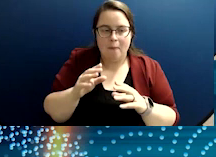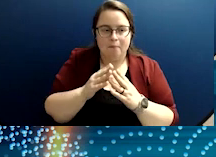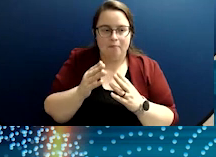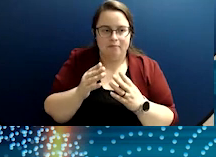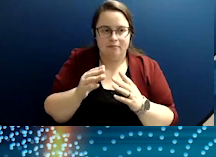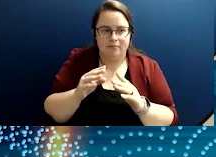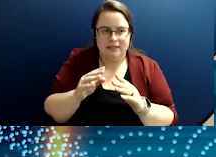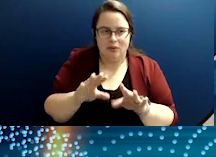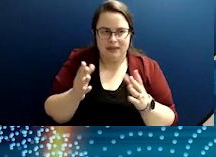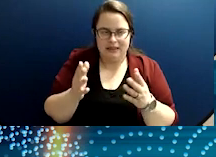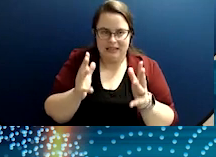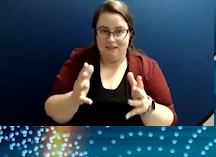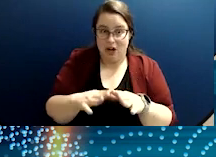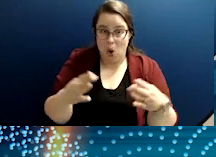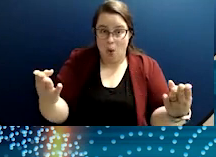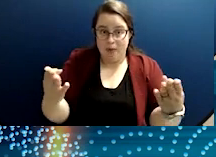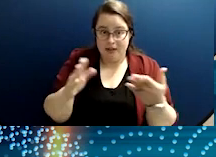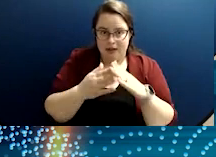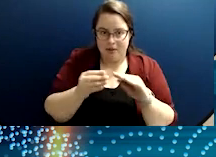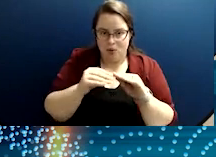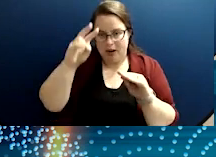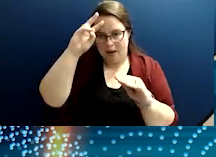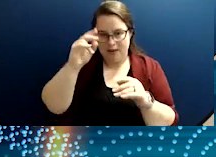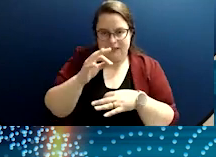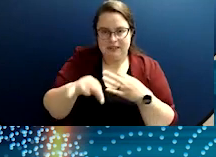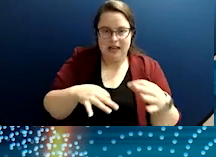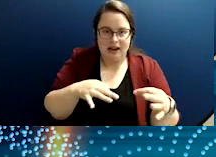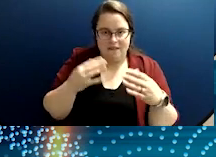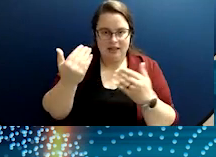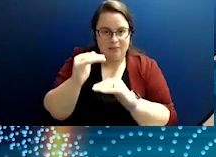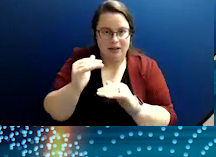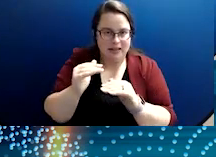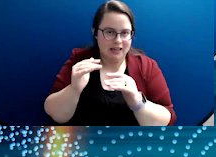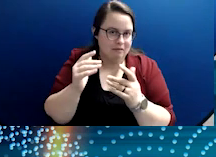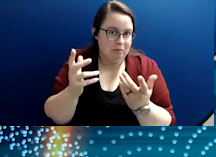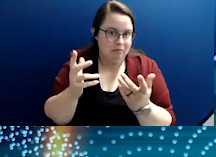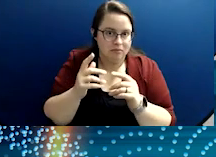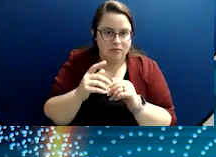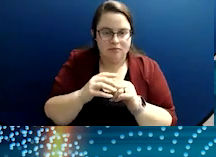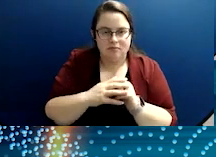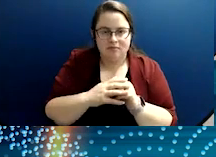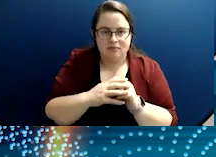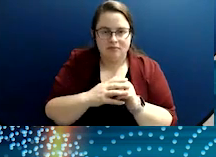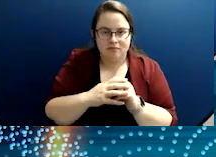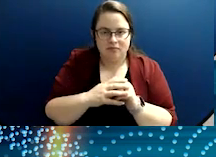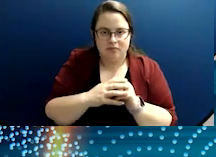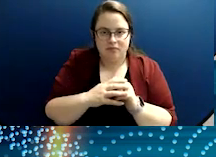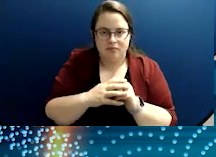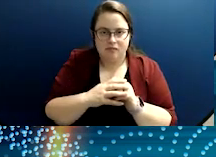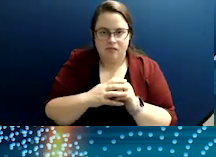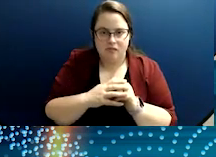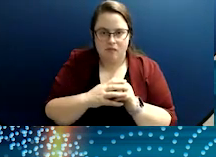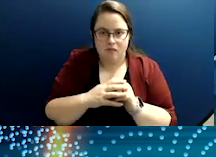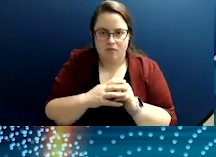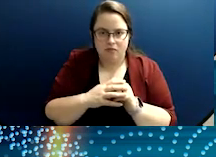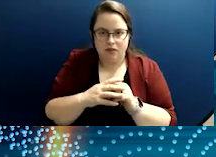somehow making it dumber as opposed to leaving it closed off, where you kind of streamline. So Yeah. that's the only thing I can get. It's like Ultron. I mean, If it's it's the learning same from thing. Reddit,